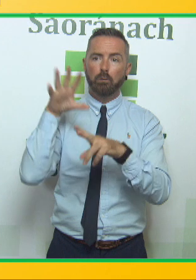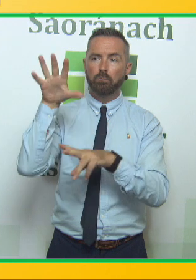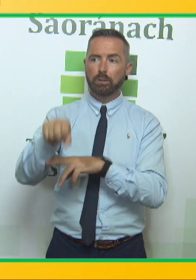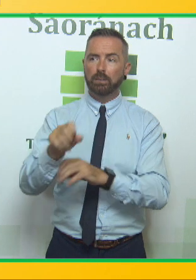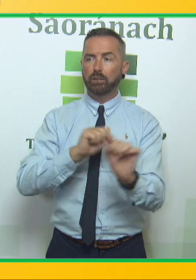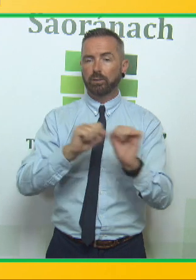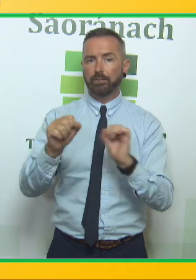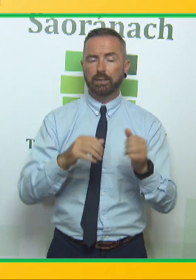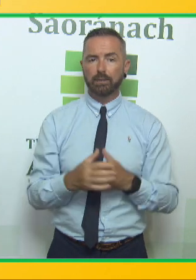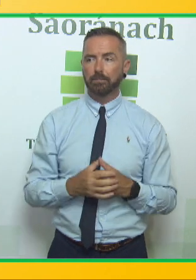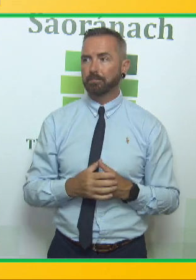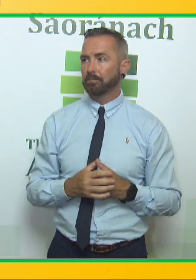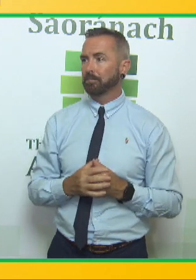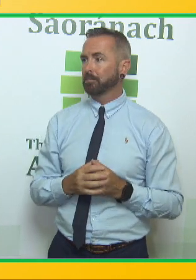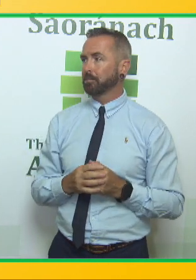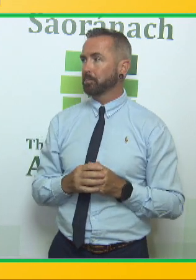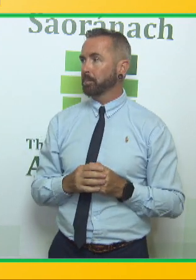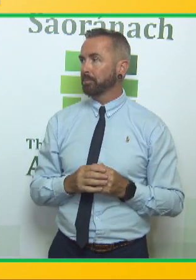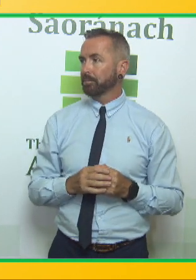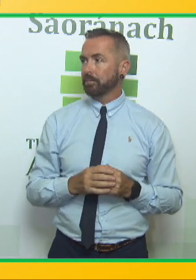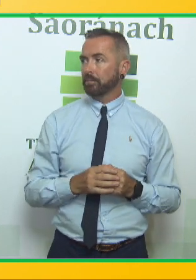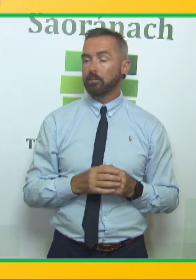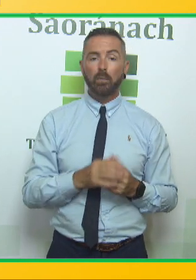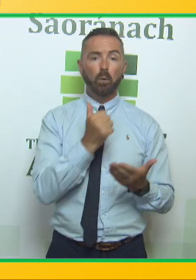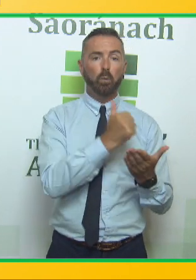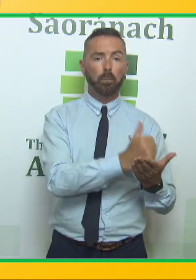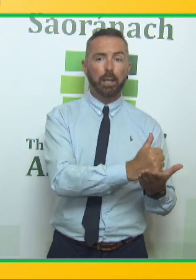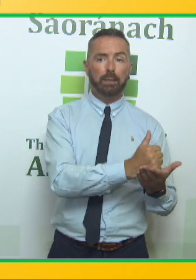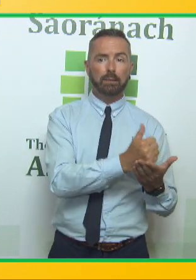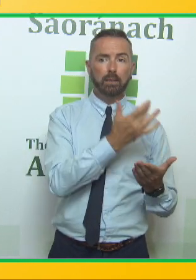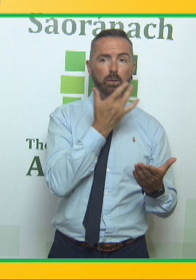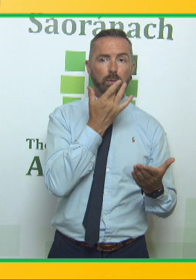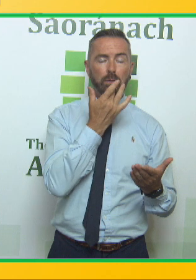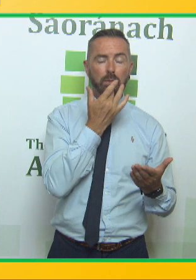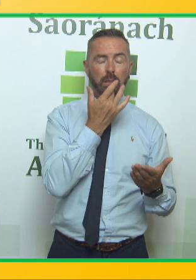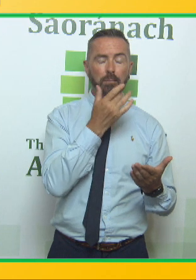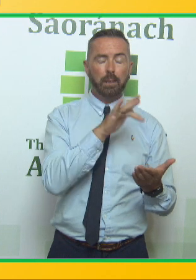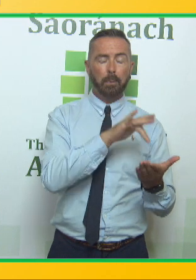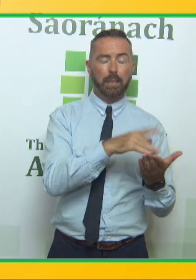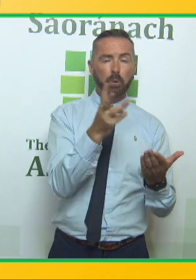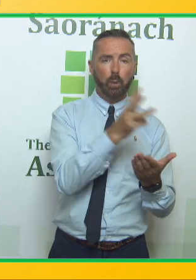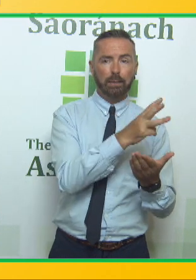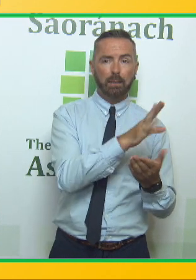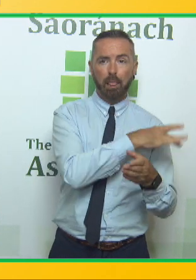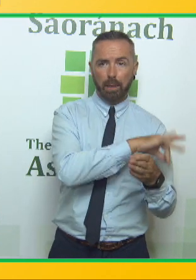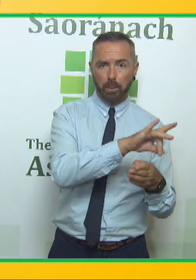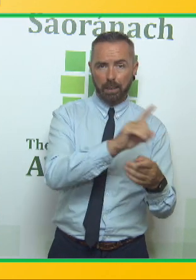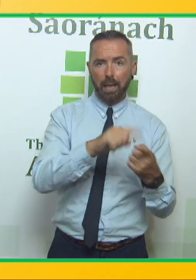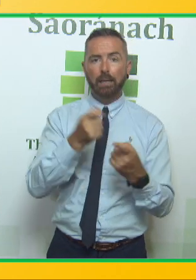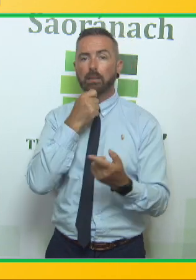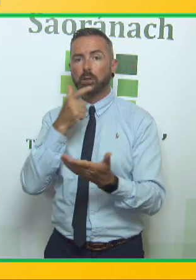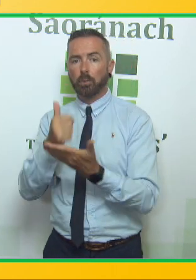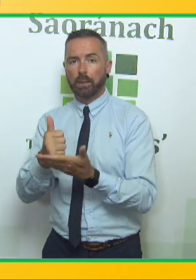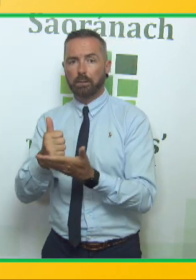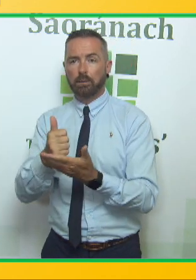now. So, as I said, we're in Dublin and we're in the Midwest. We have an outreach service on the streets, so we